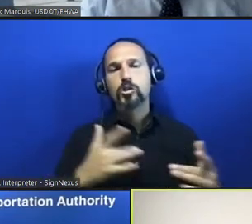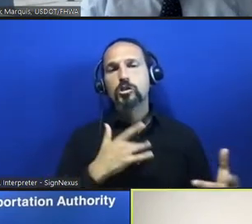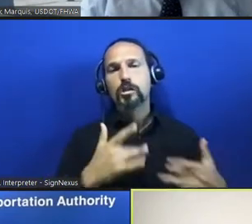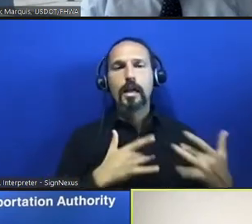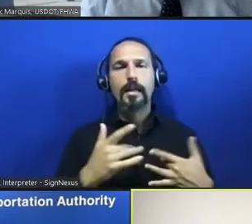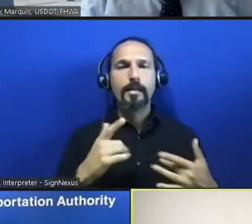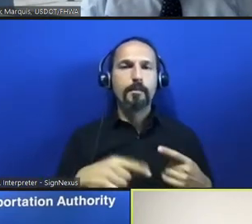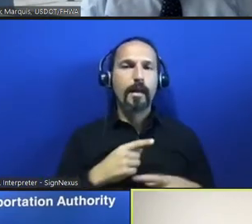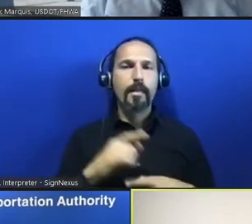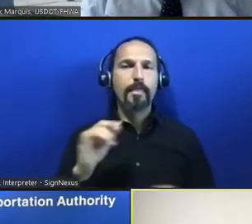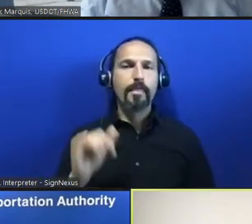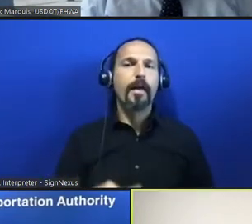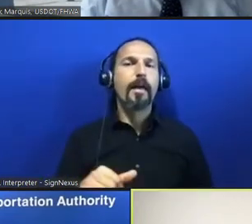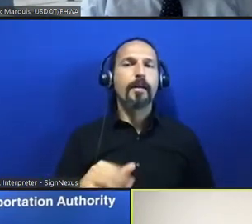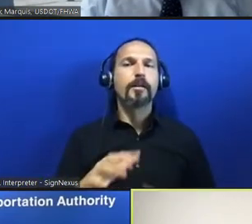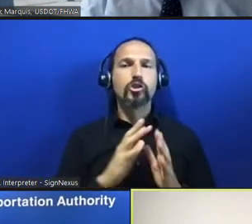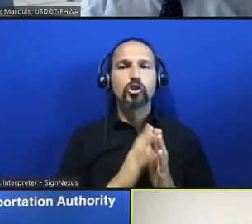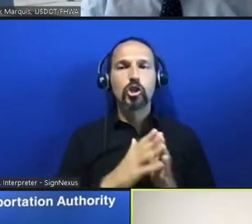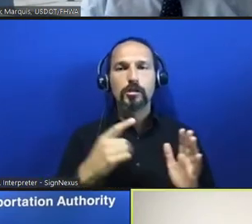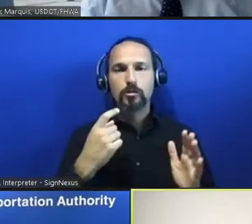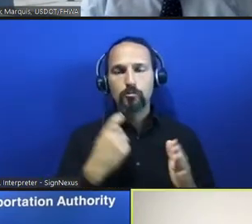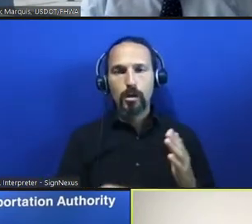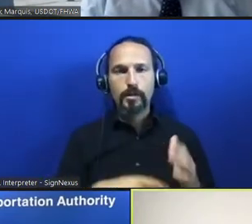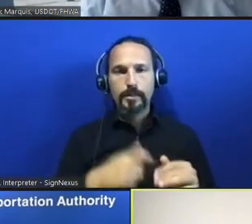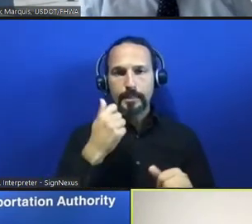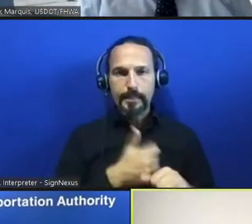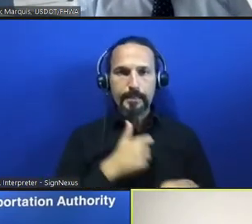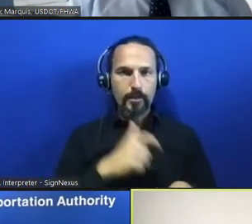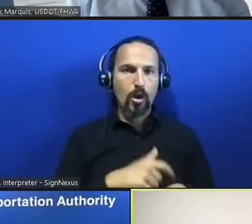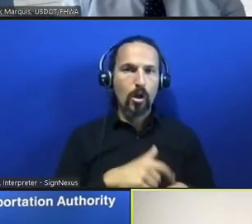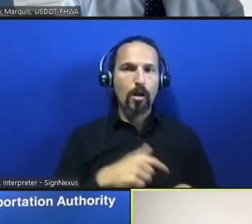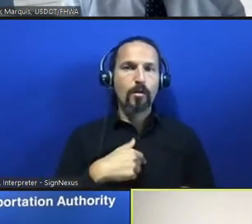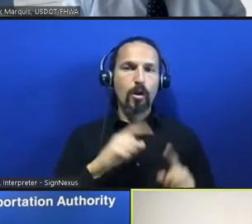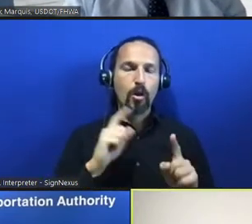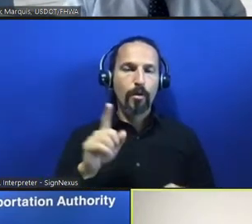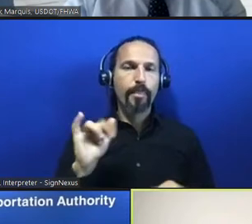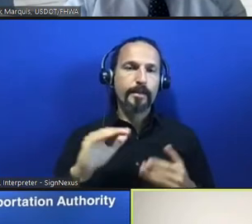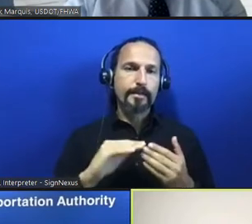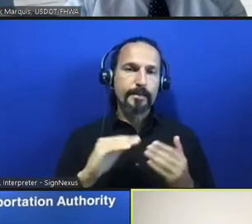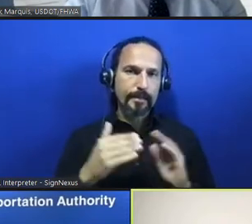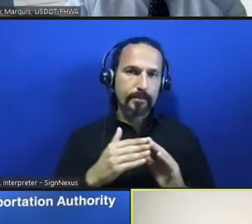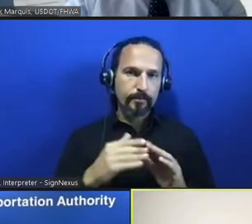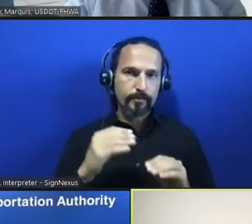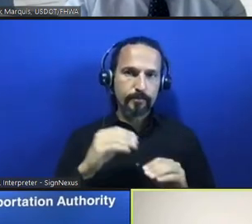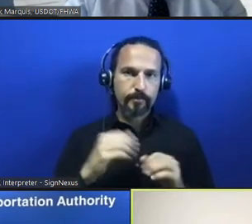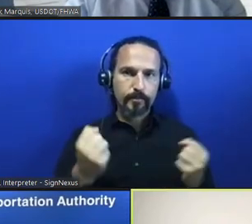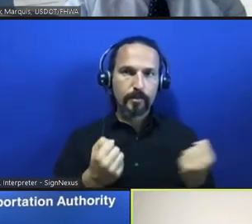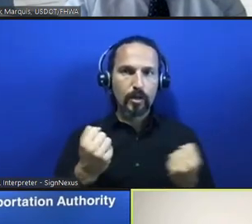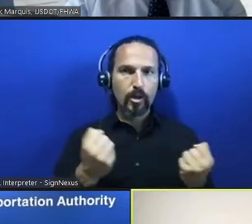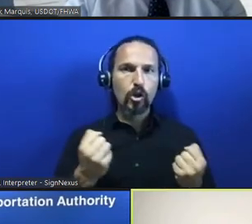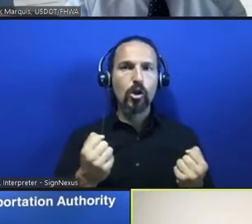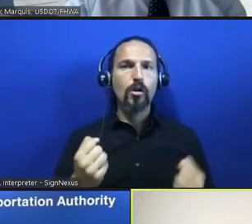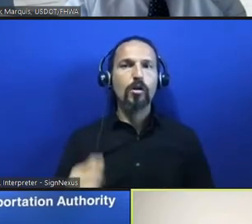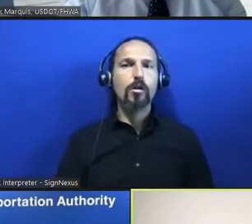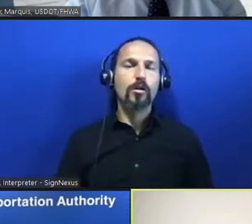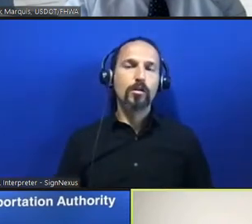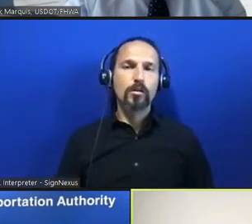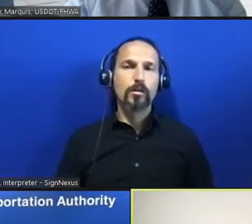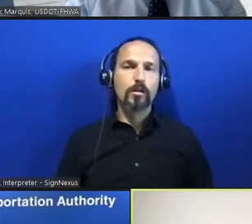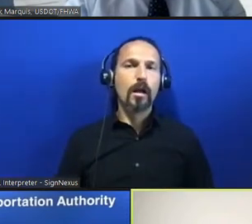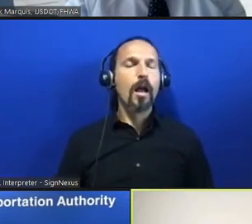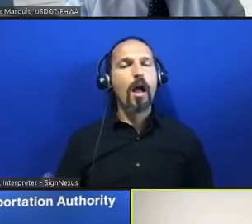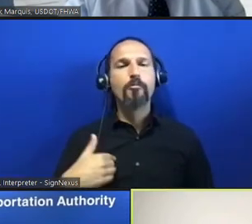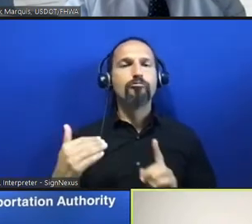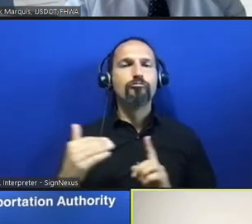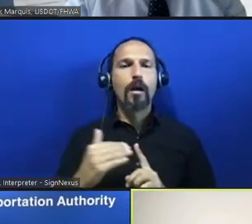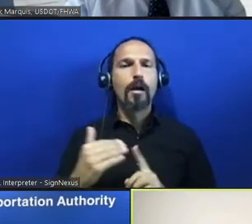for congestion pricing every time I go through the city in a car I just remind